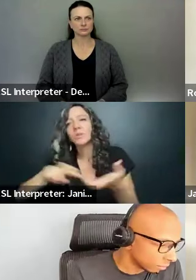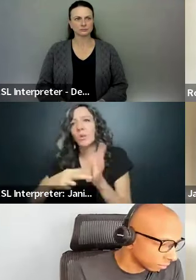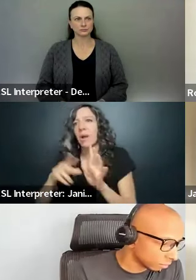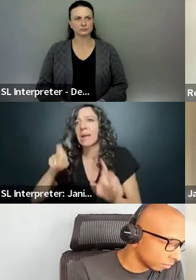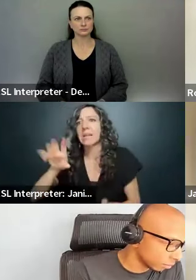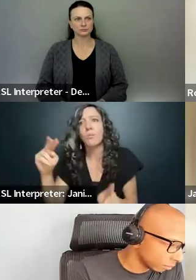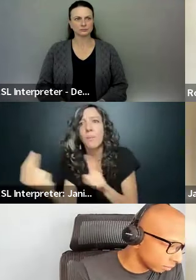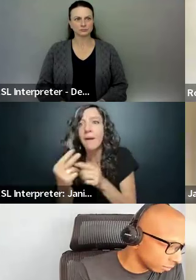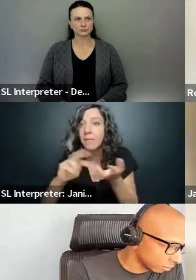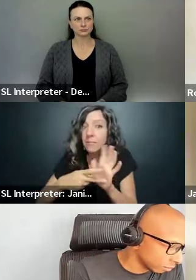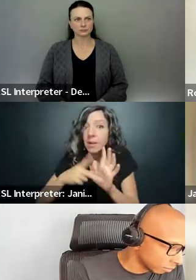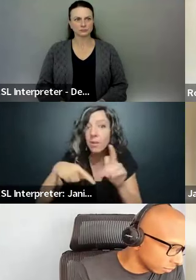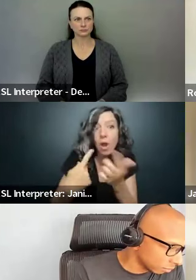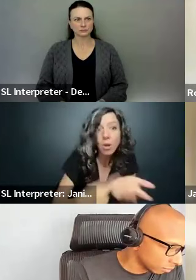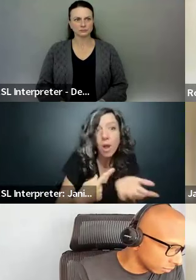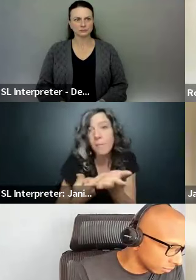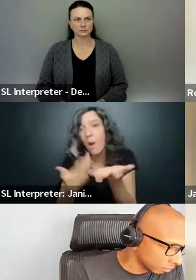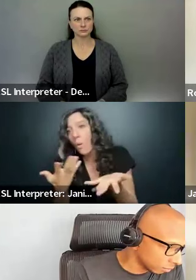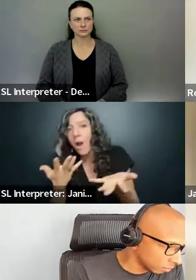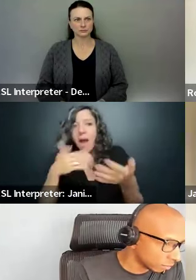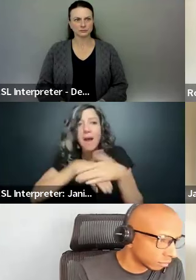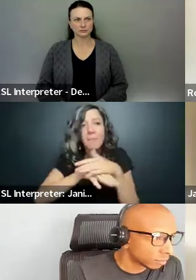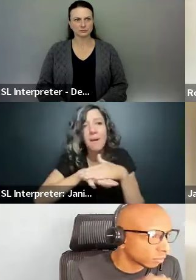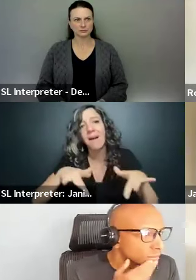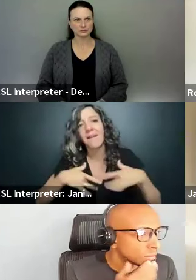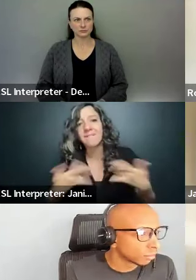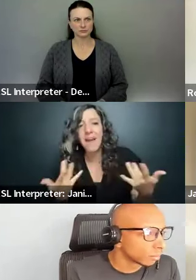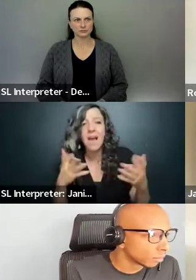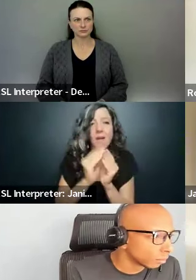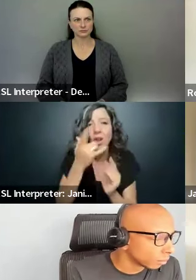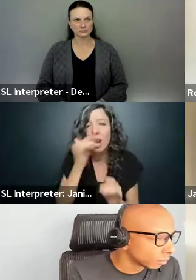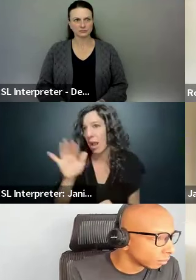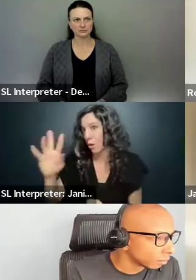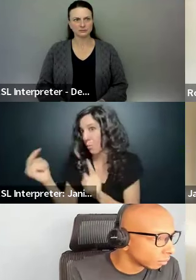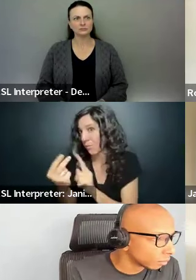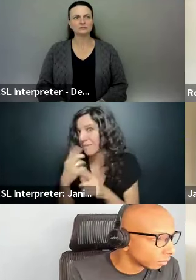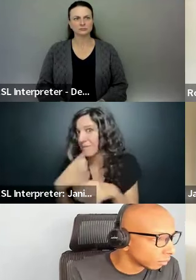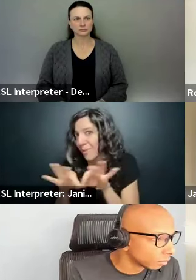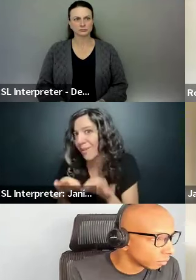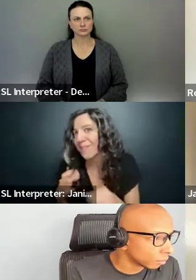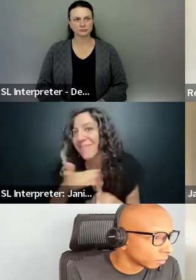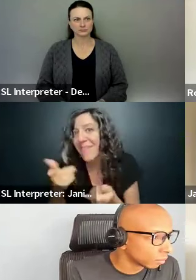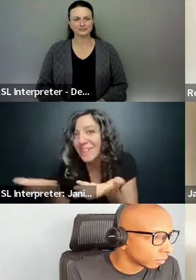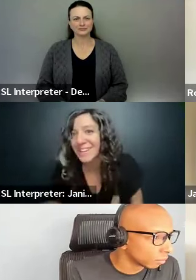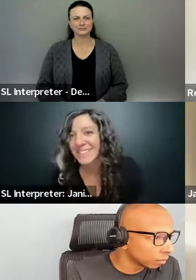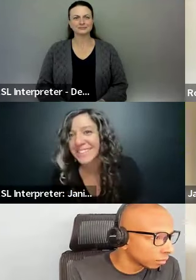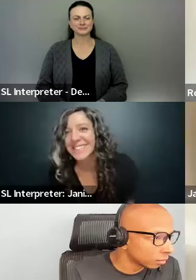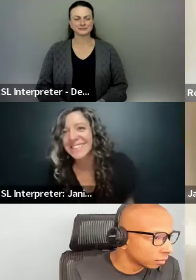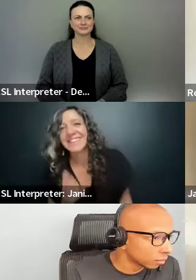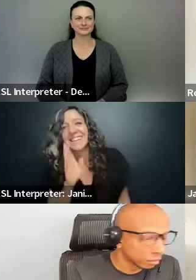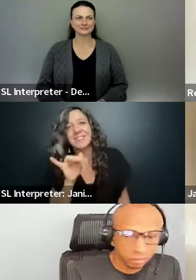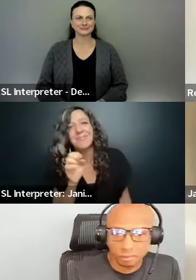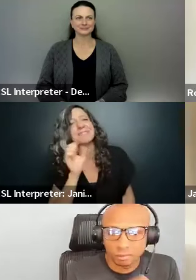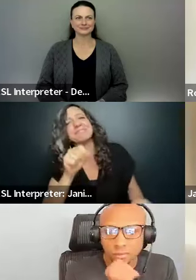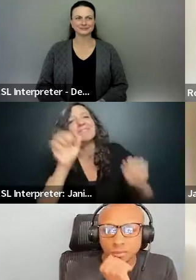things like that, that your views and your perspectives are included as well. So okay, it's great to hear. It's great to meet